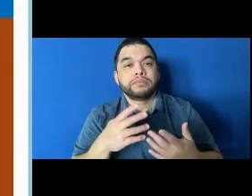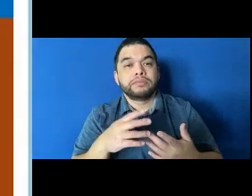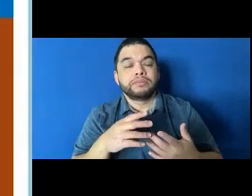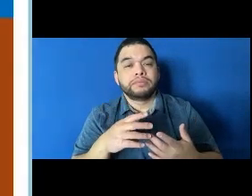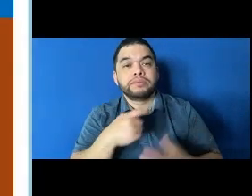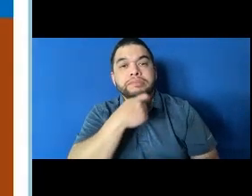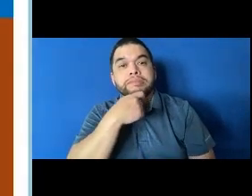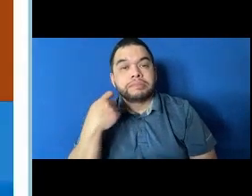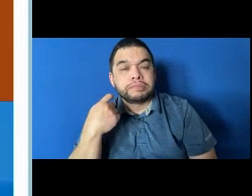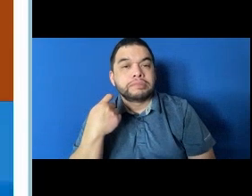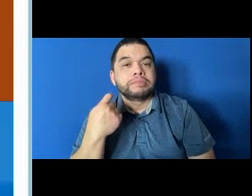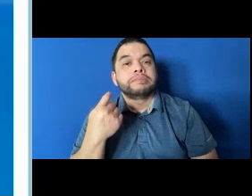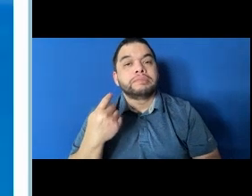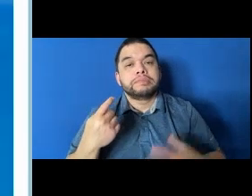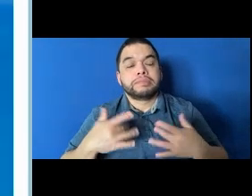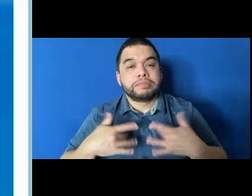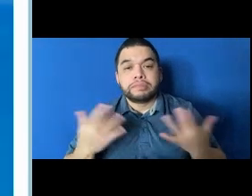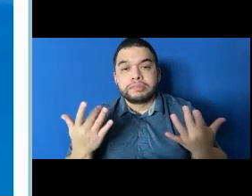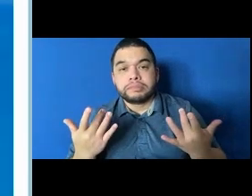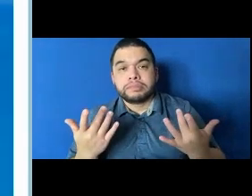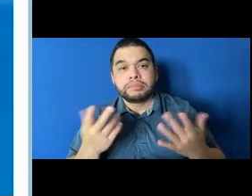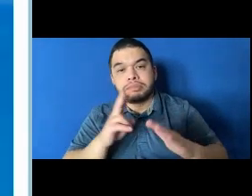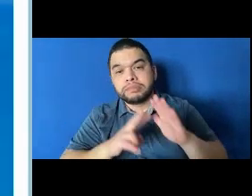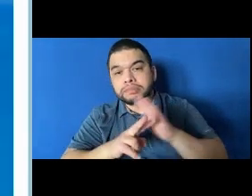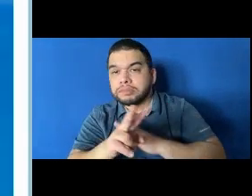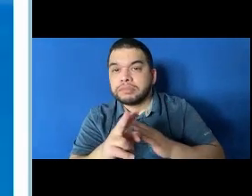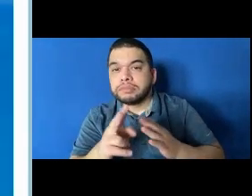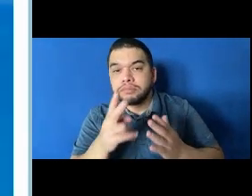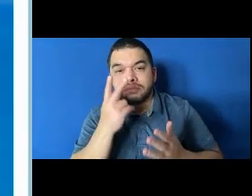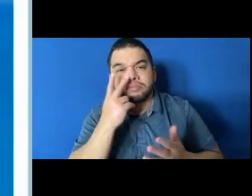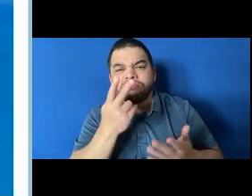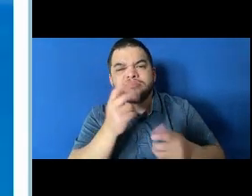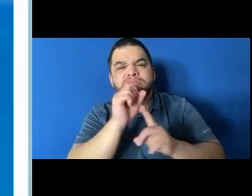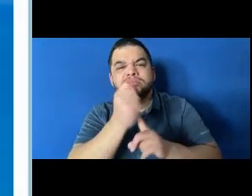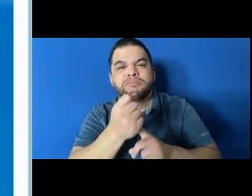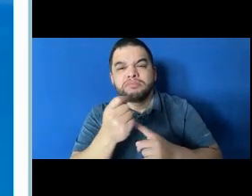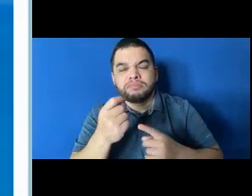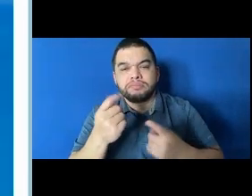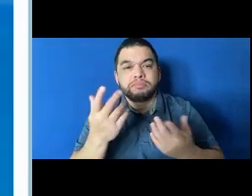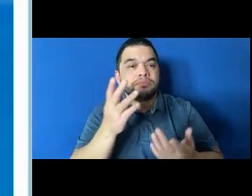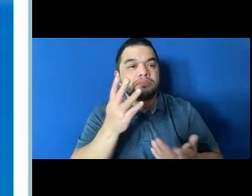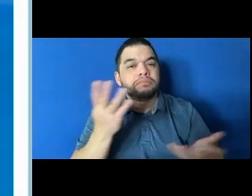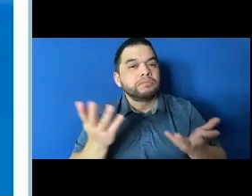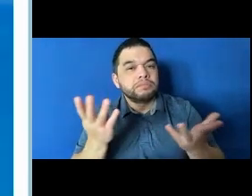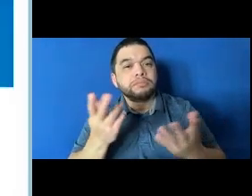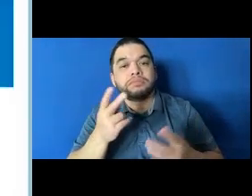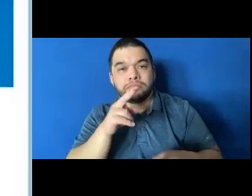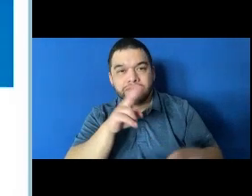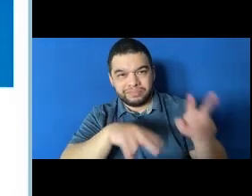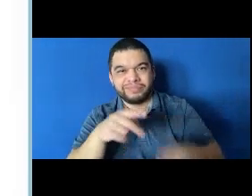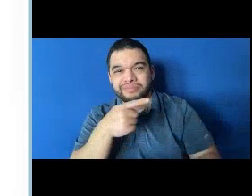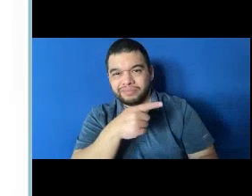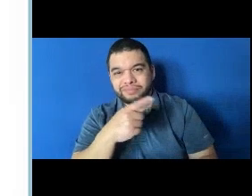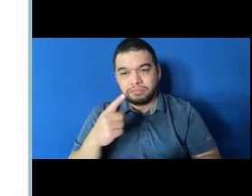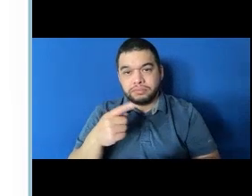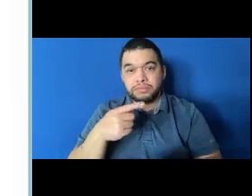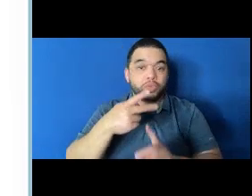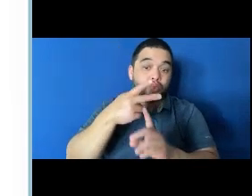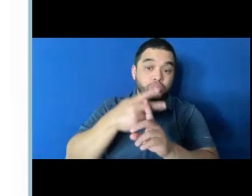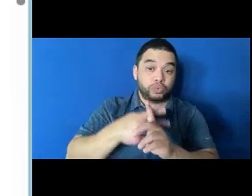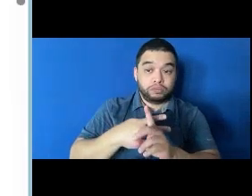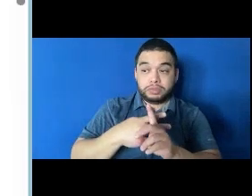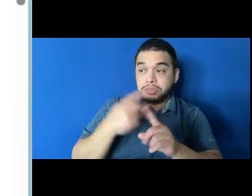can go to the page whereby we can see the summary of the behavior for the past